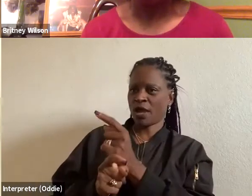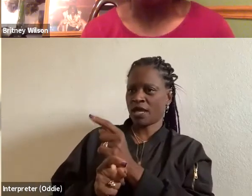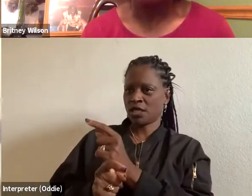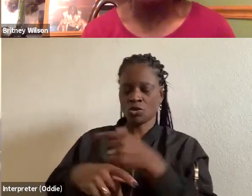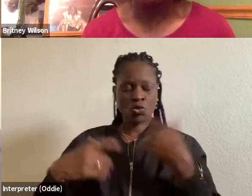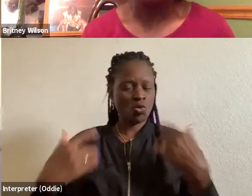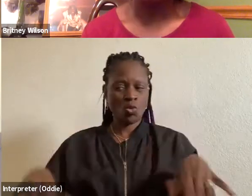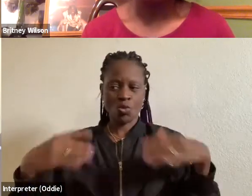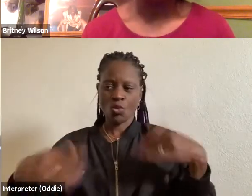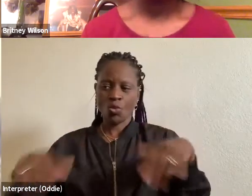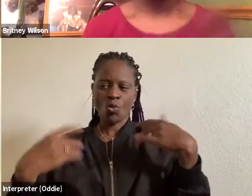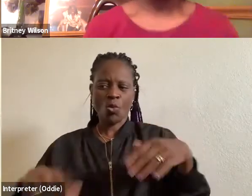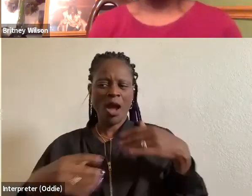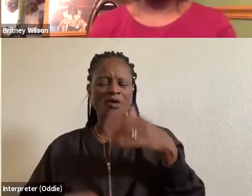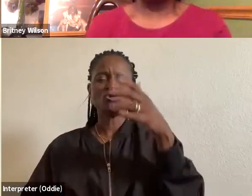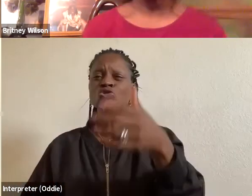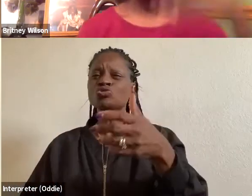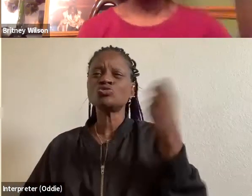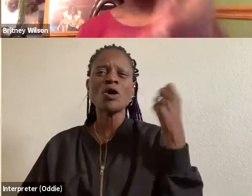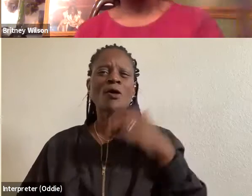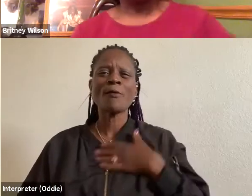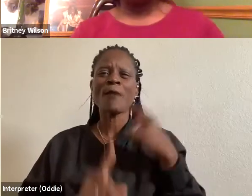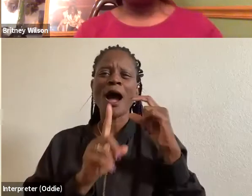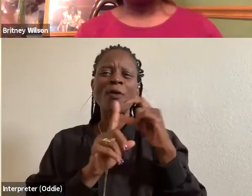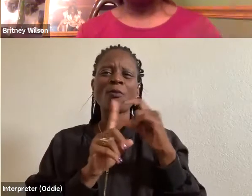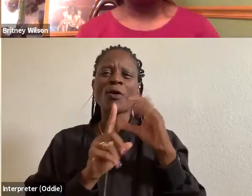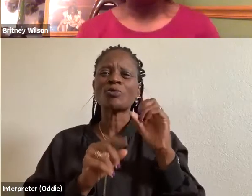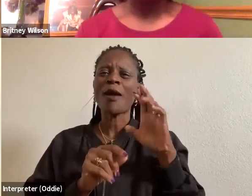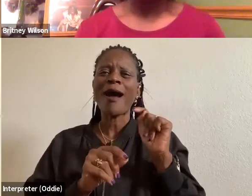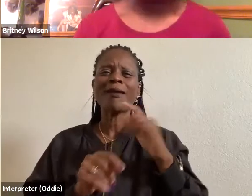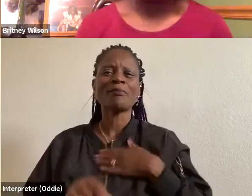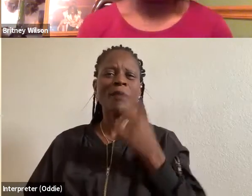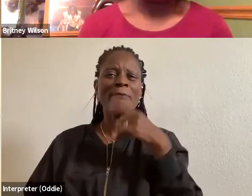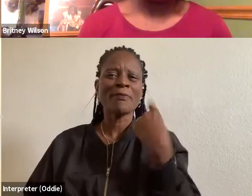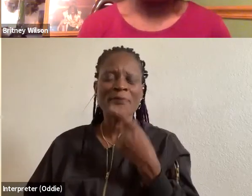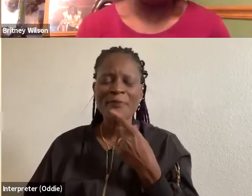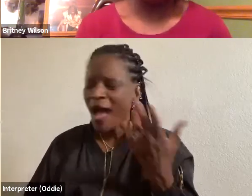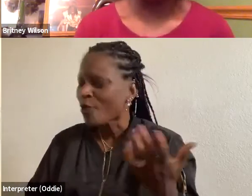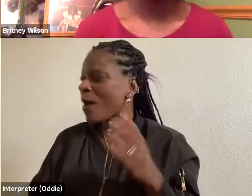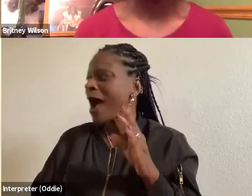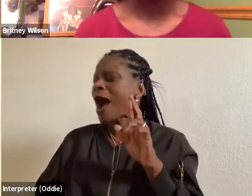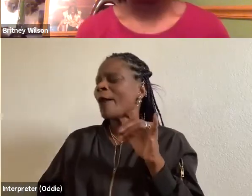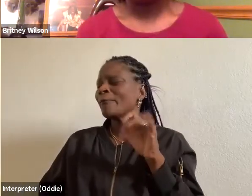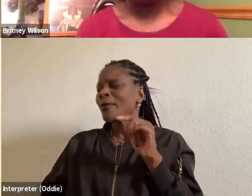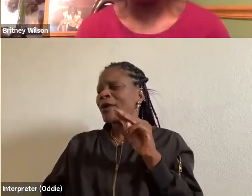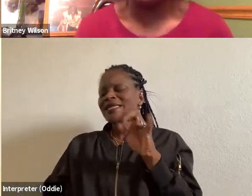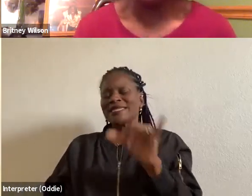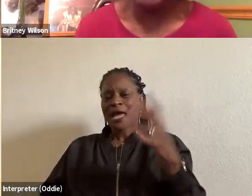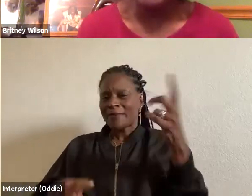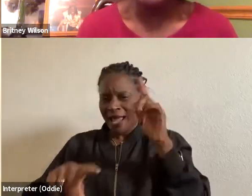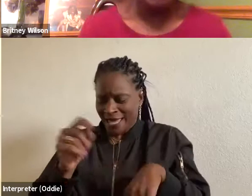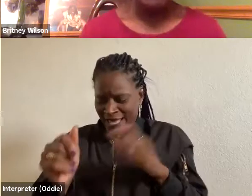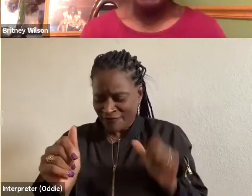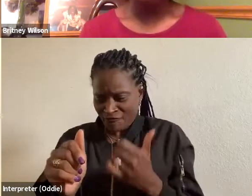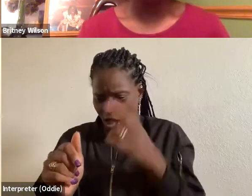Brittany, you took the words right out of my mouth. I know. Right. Hard to follow up right there, boy. That's what I did with that. You but did yeah, that.